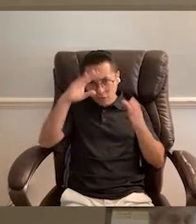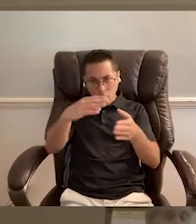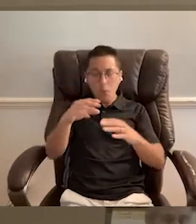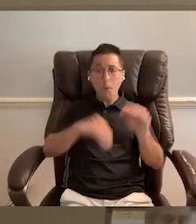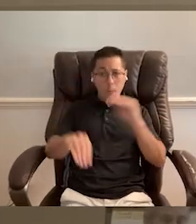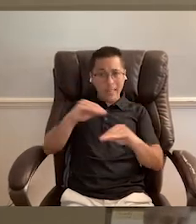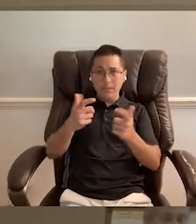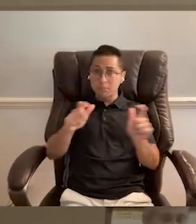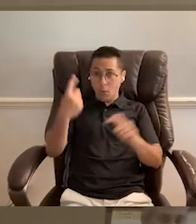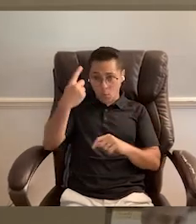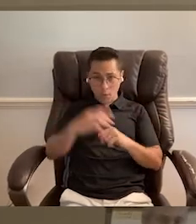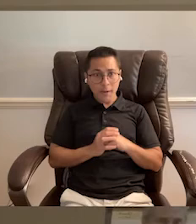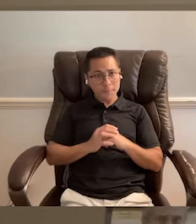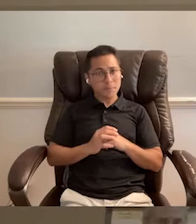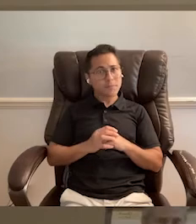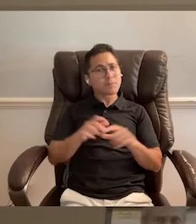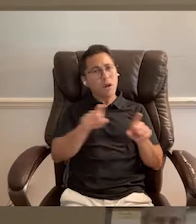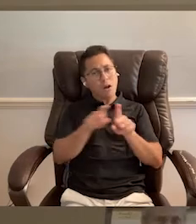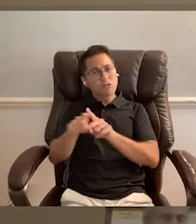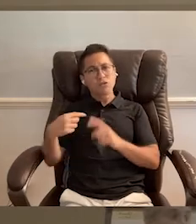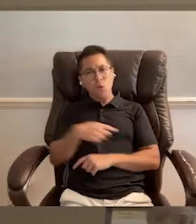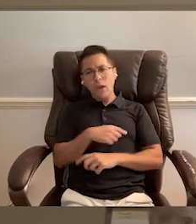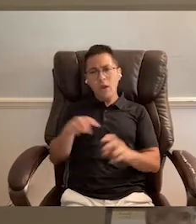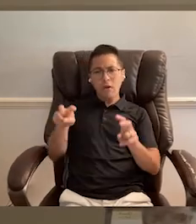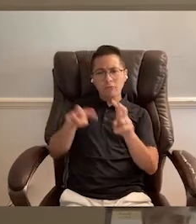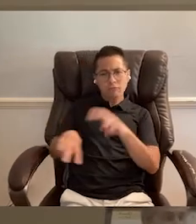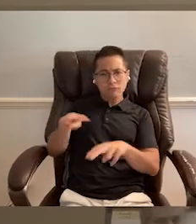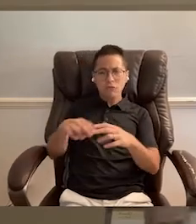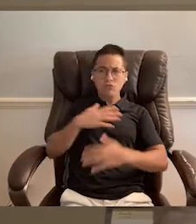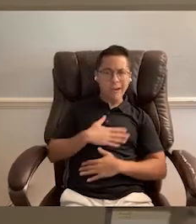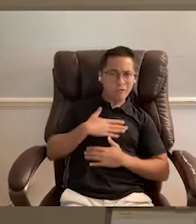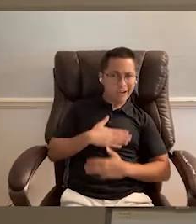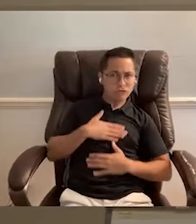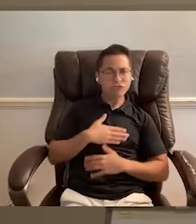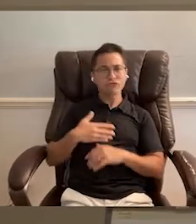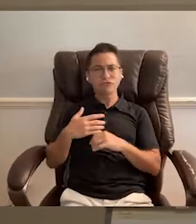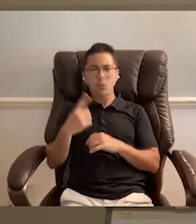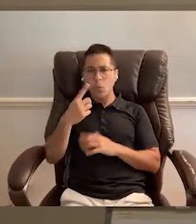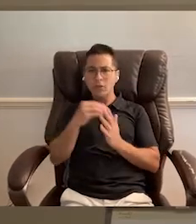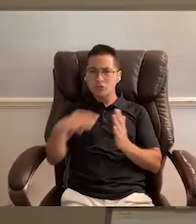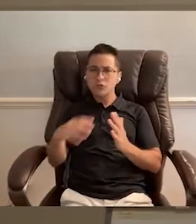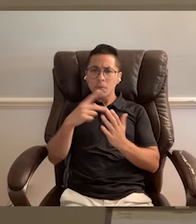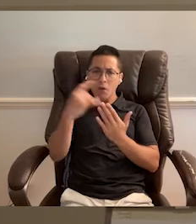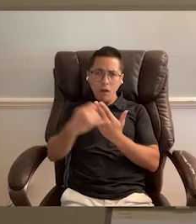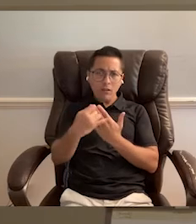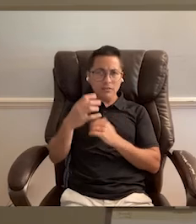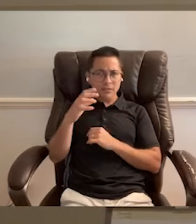activities that helped some of the youth and individuals with disabilities embrace playing in the water.